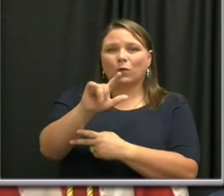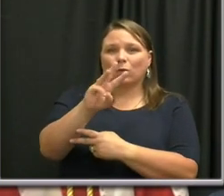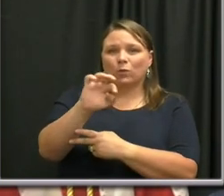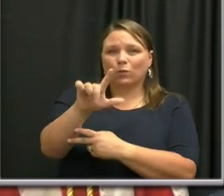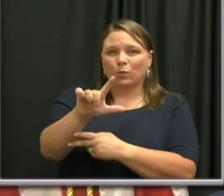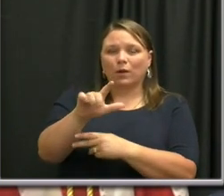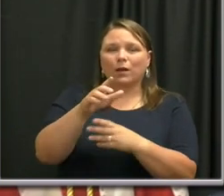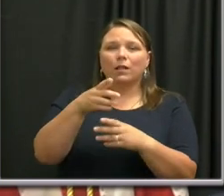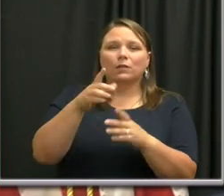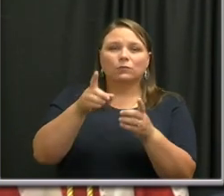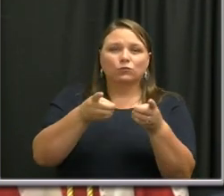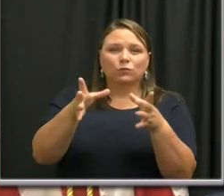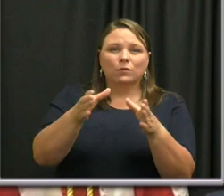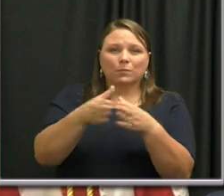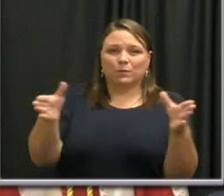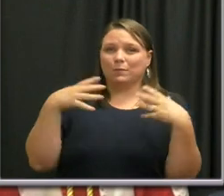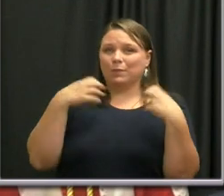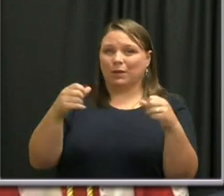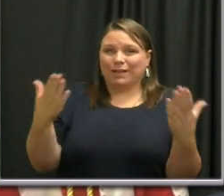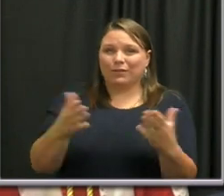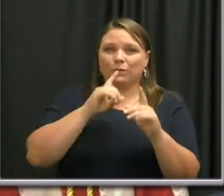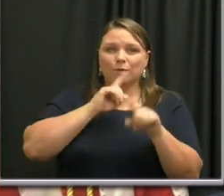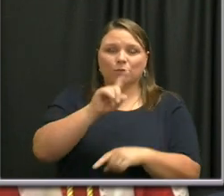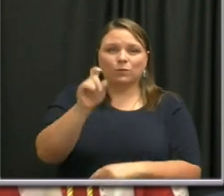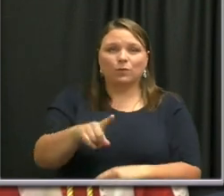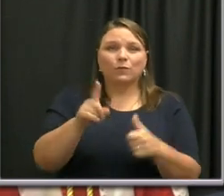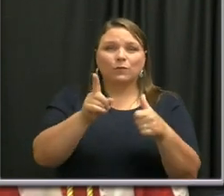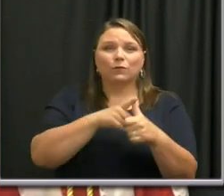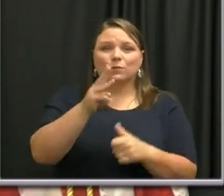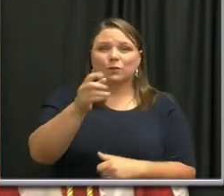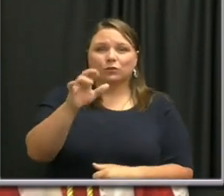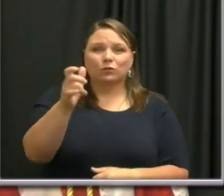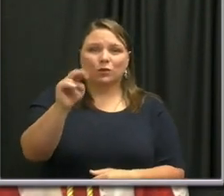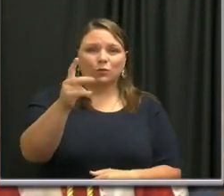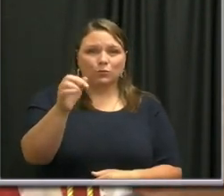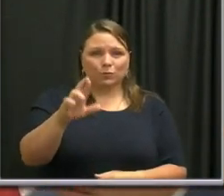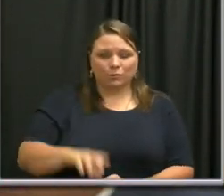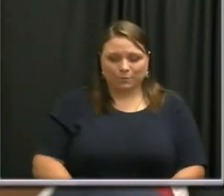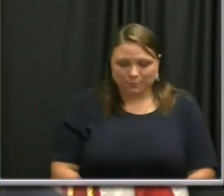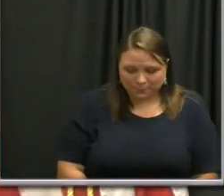here to help answer your questions. We'll begin with Mayor John Cooper.